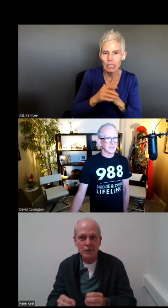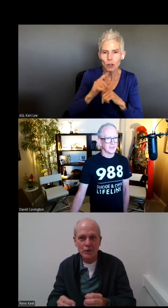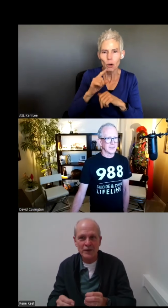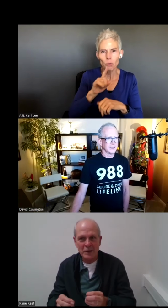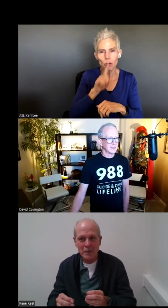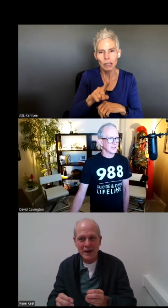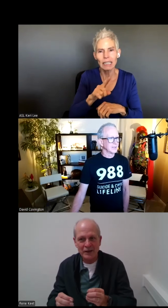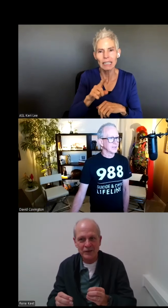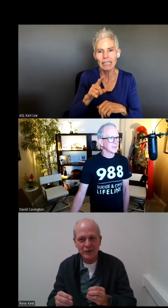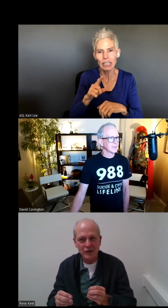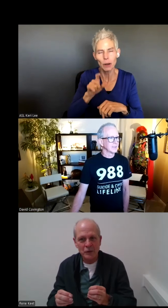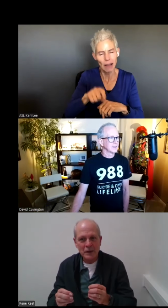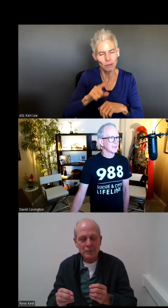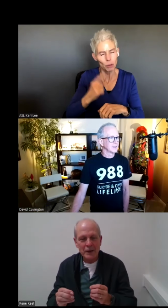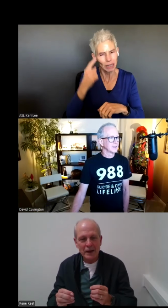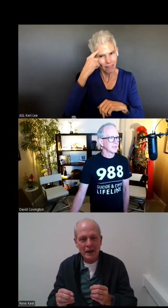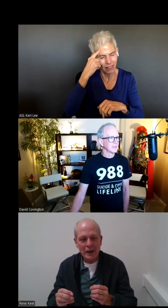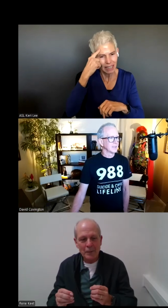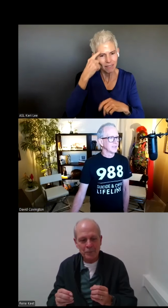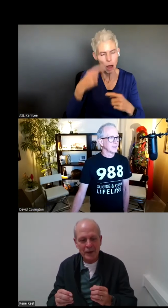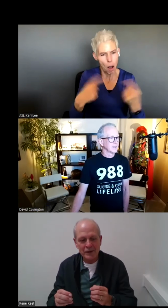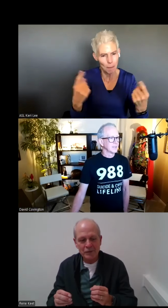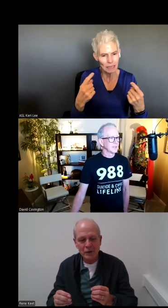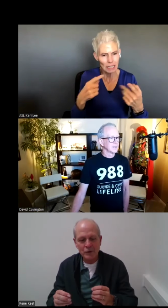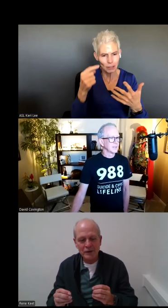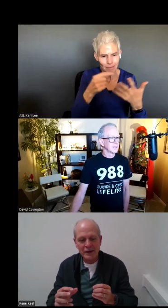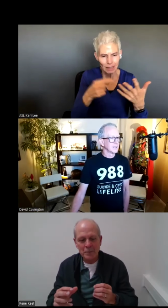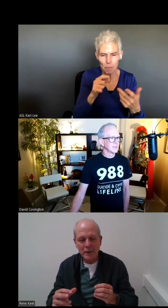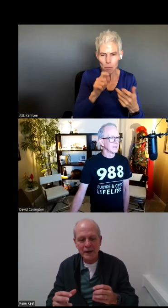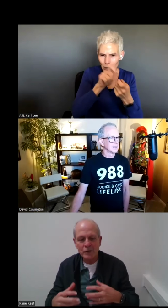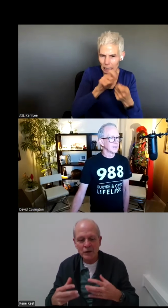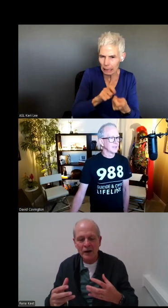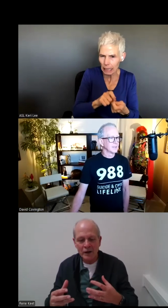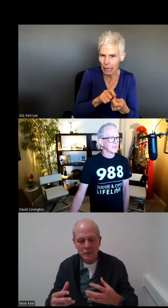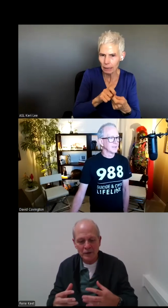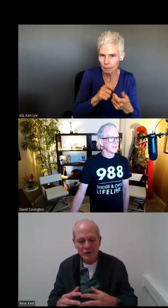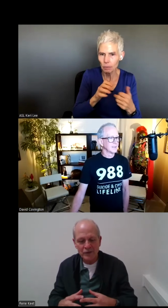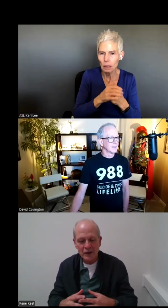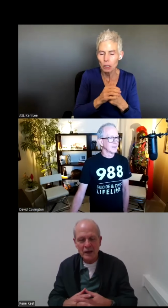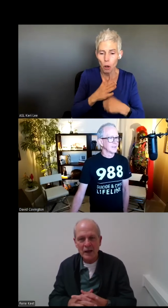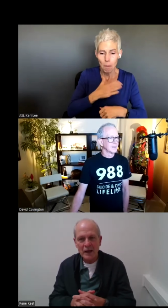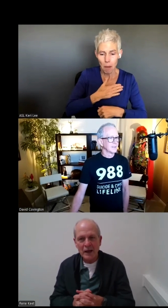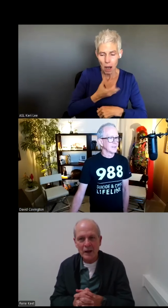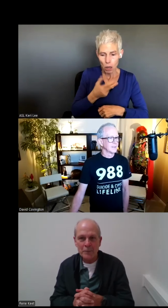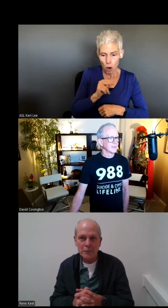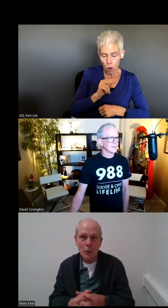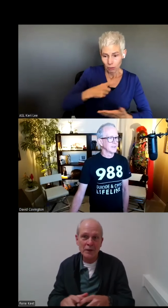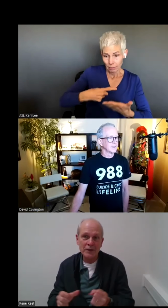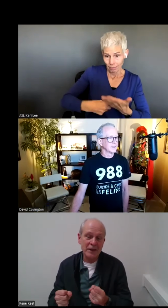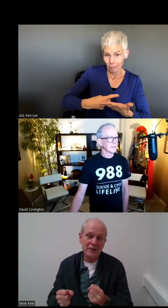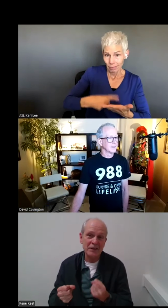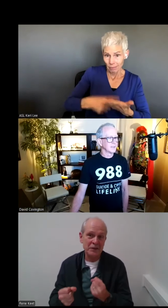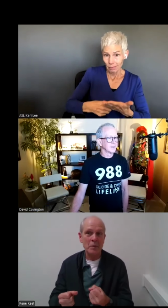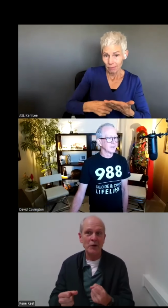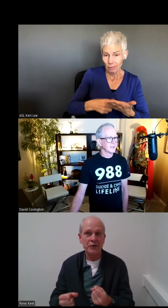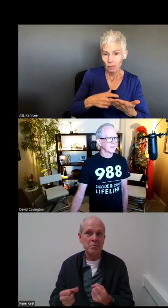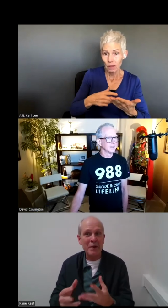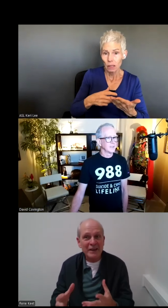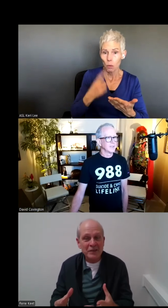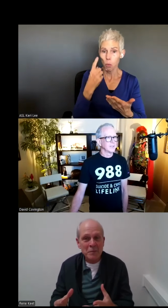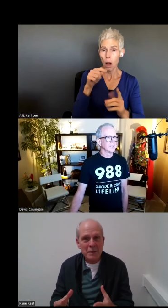thing of a debate. So. And if I look then at my own arguments, the one that has